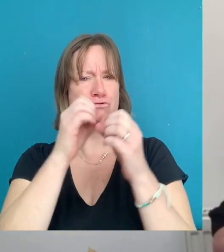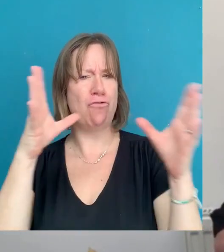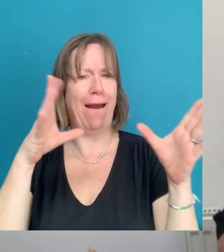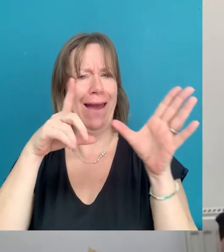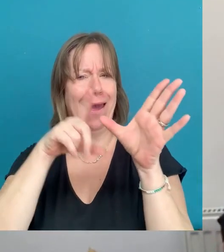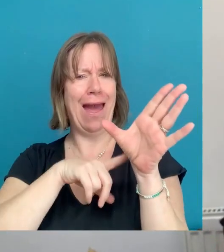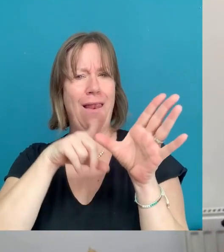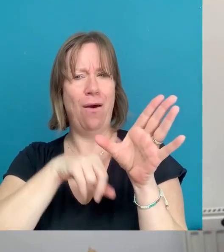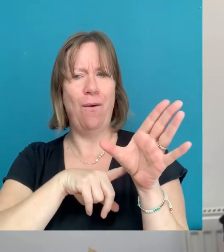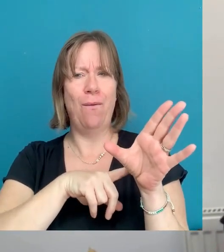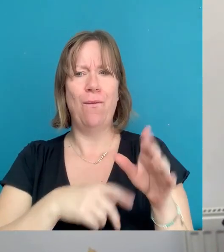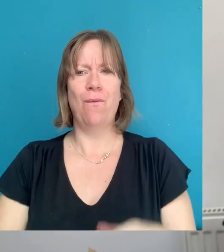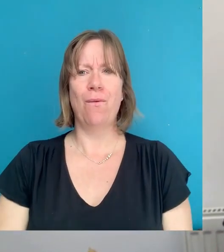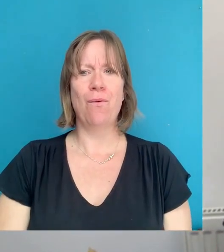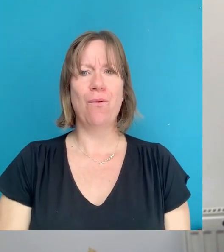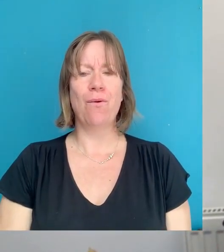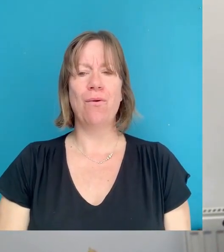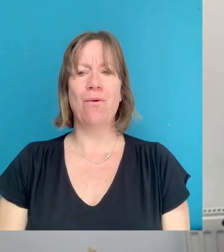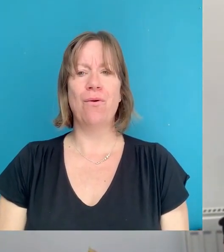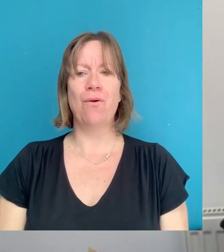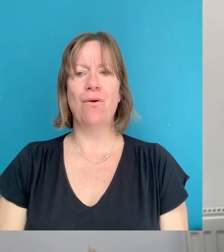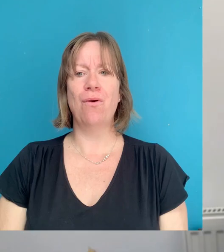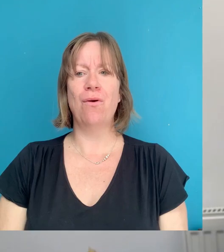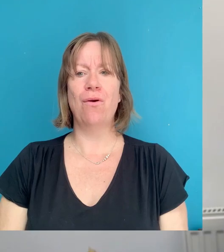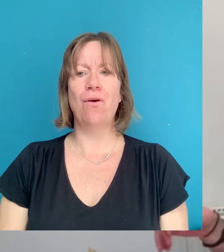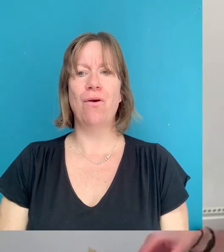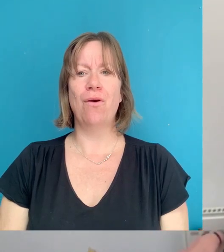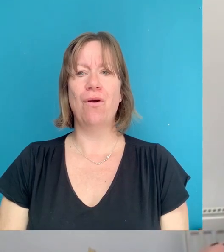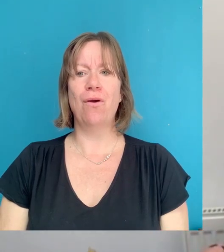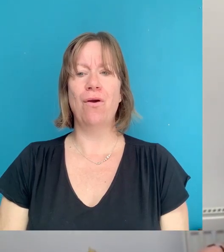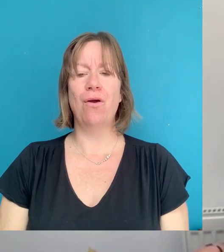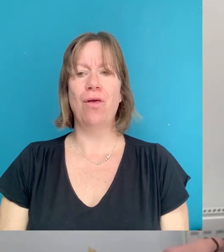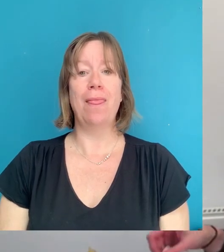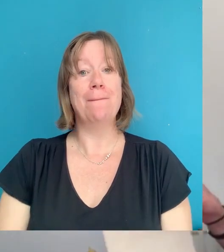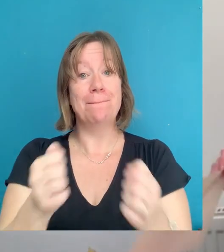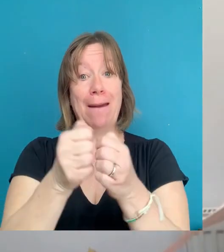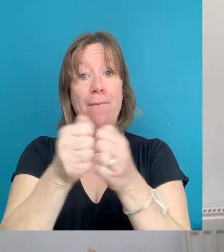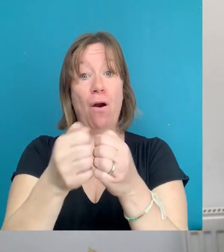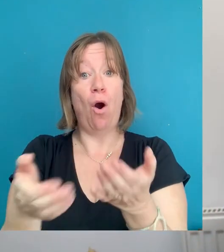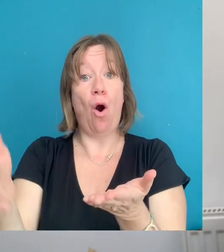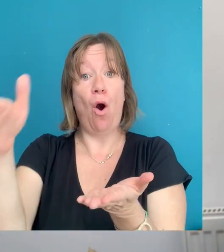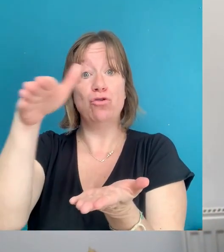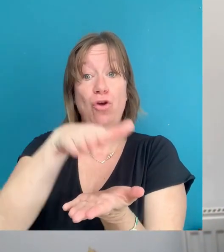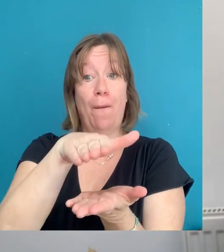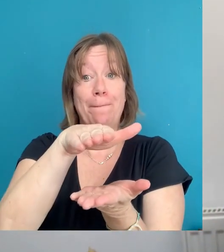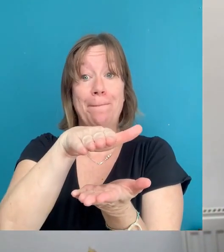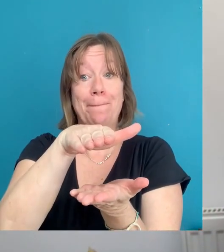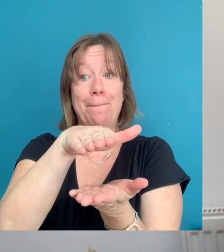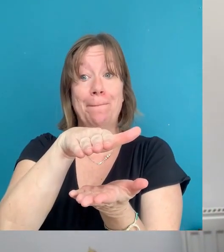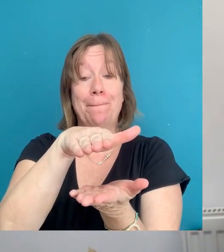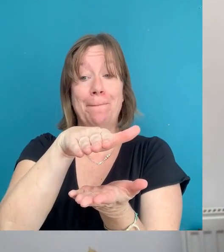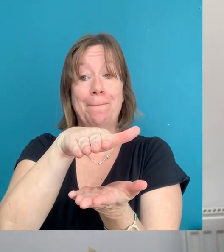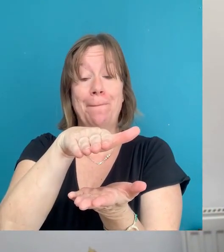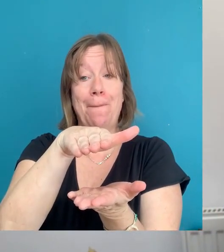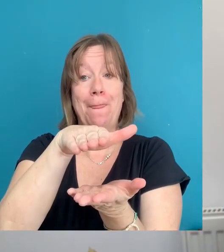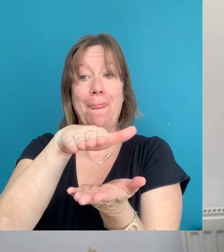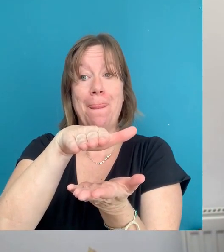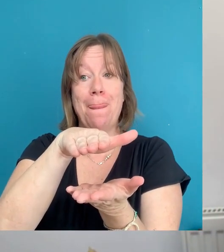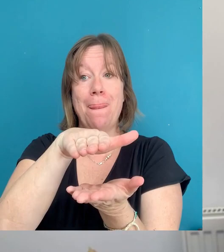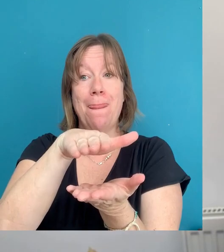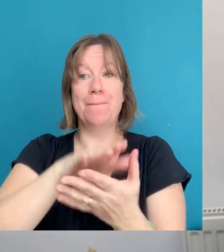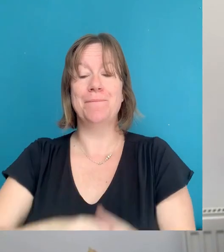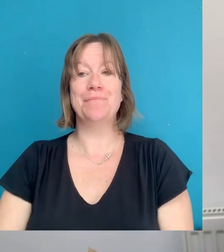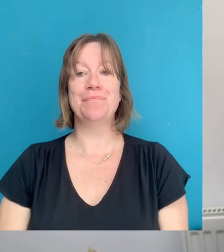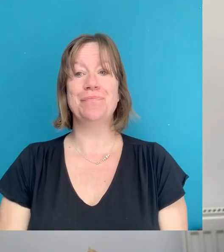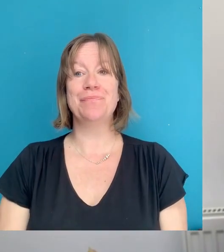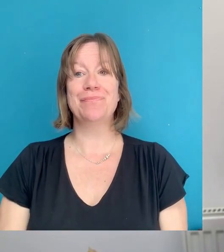The bright yellow has gone on top there. Then we want some newsprint on top of that to